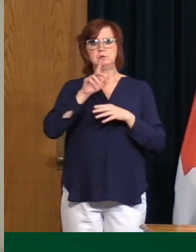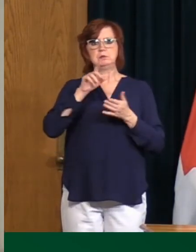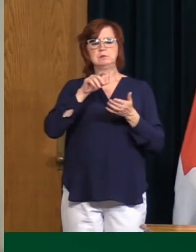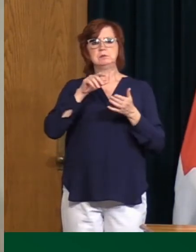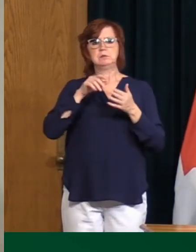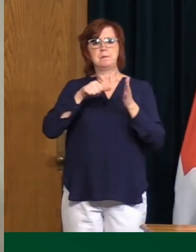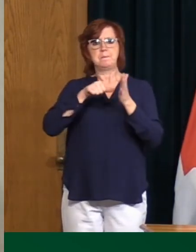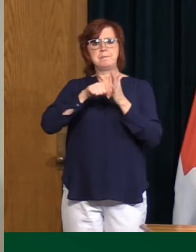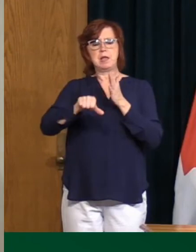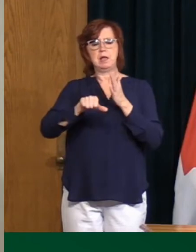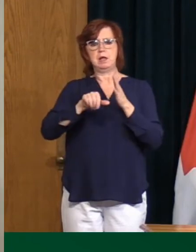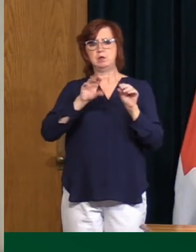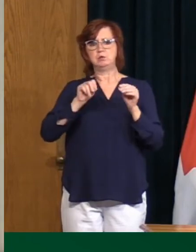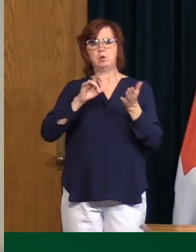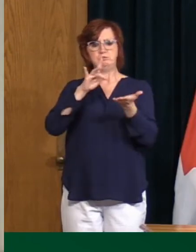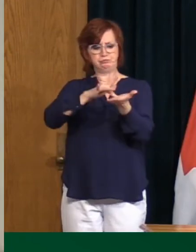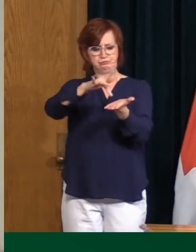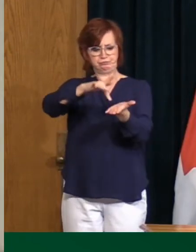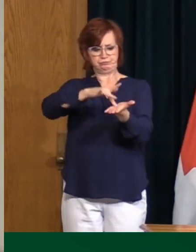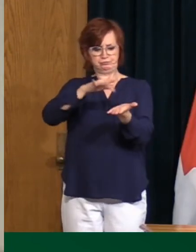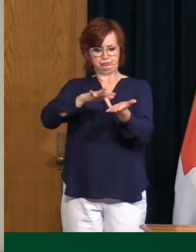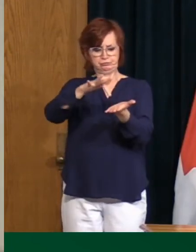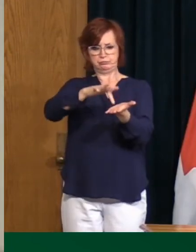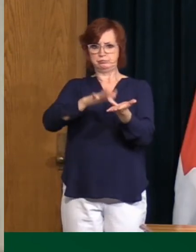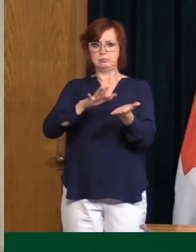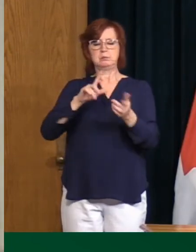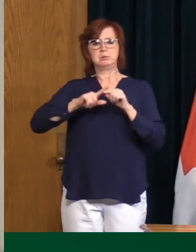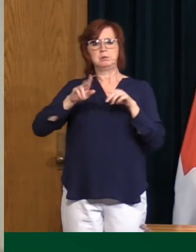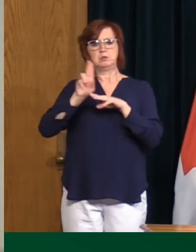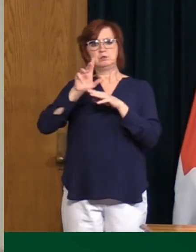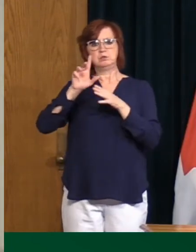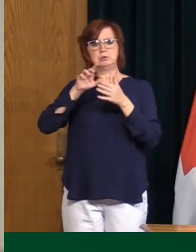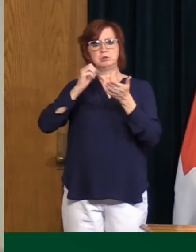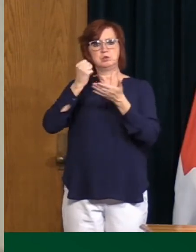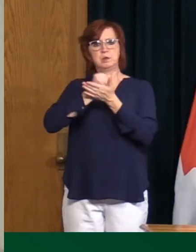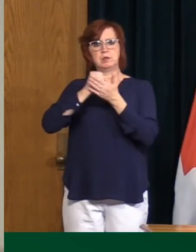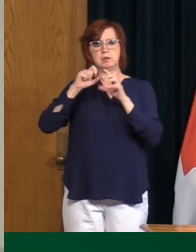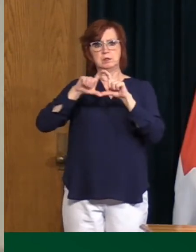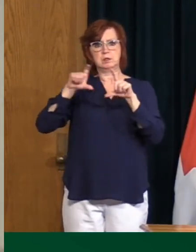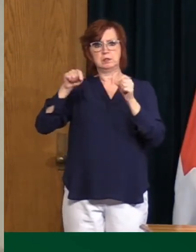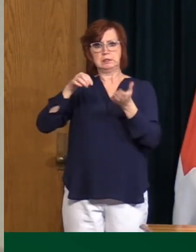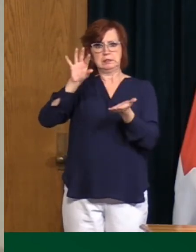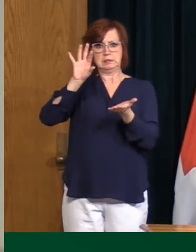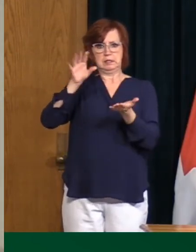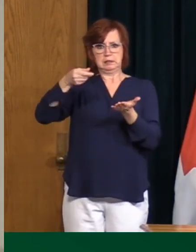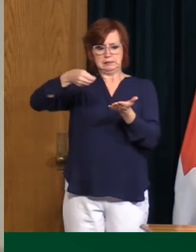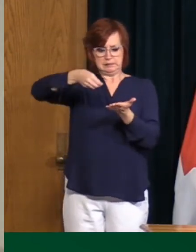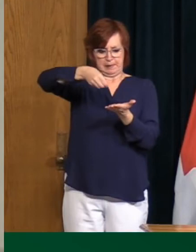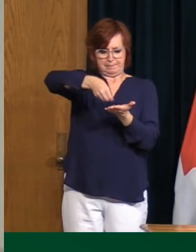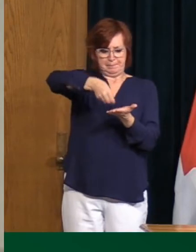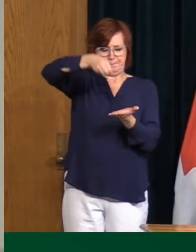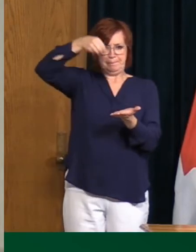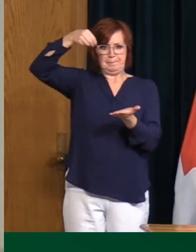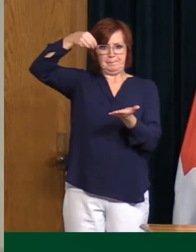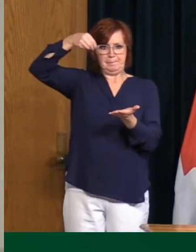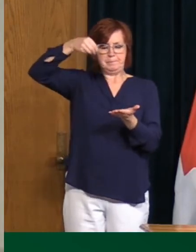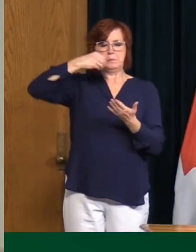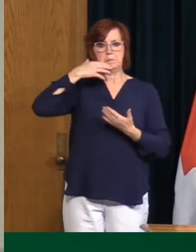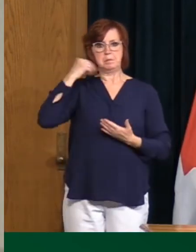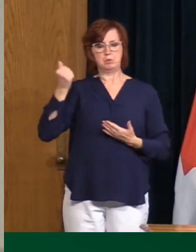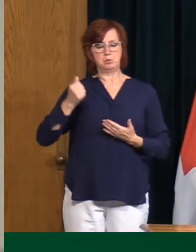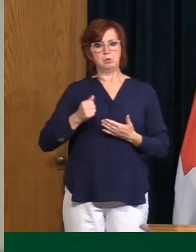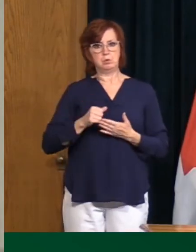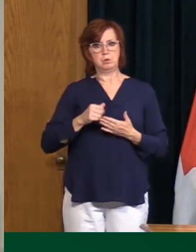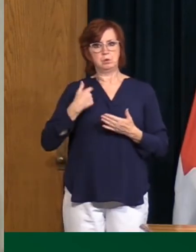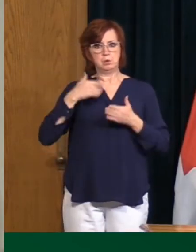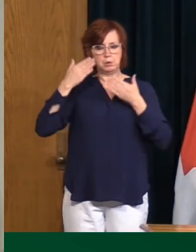controls where, through engineering, you have a barrier so that you're still trying to maintain that 2-meter separation, but even if you can't, there's a